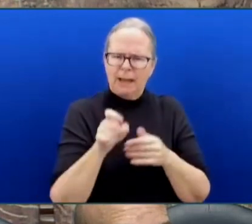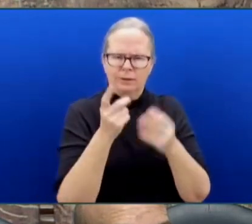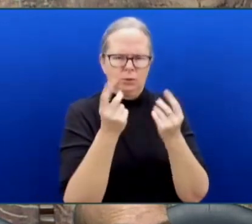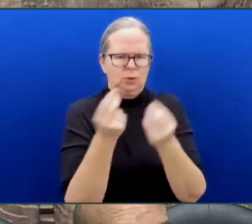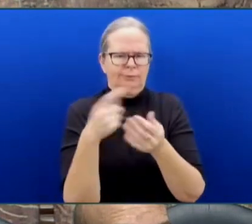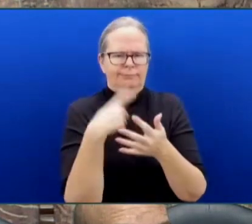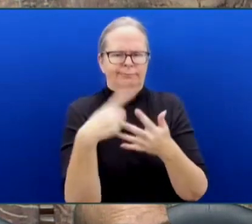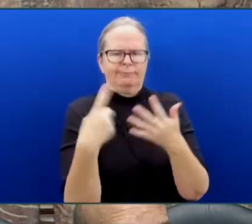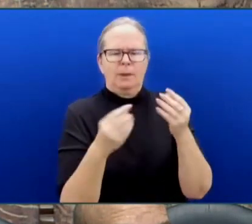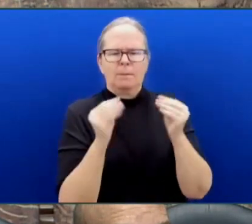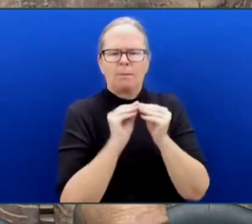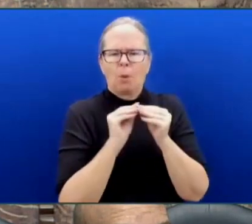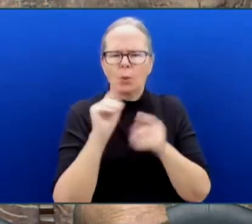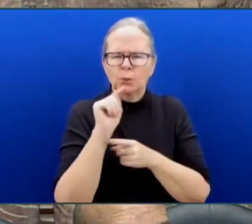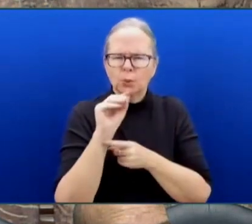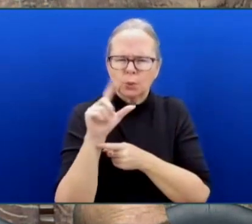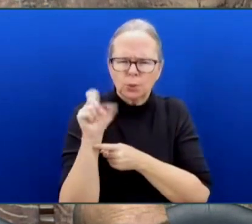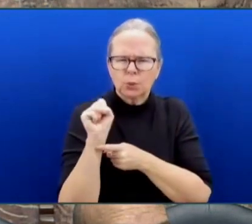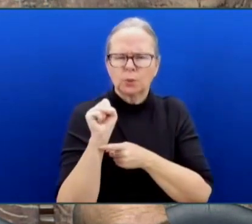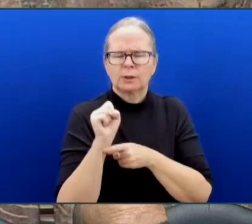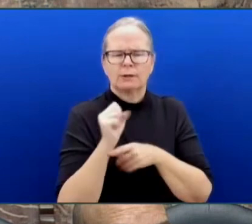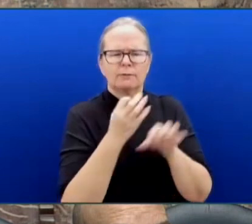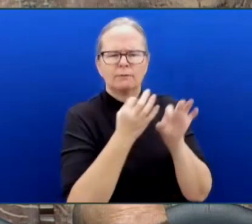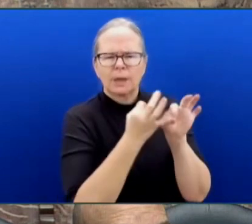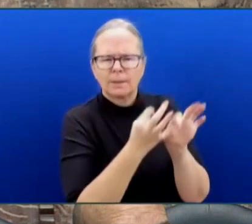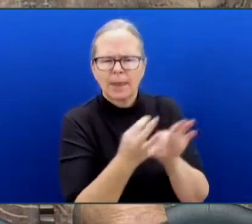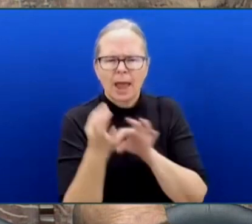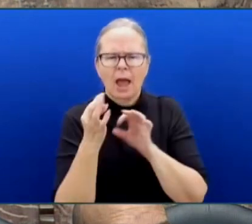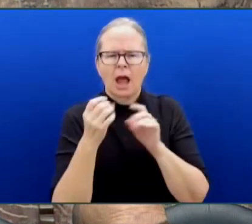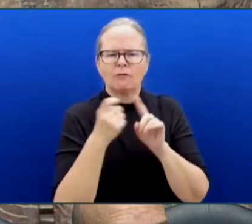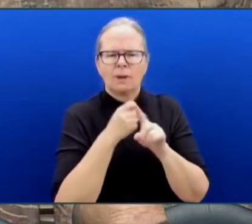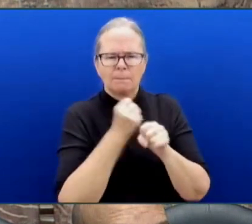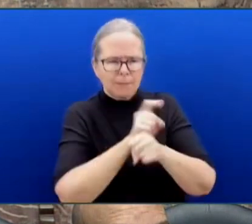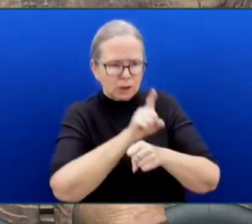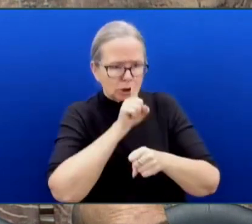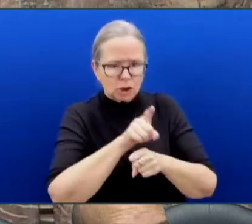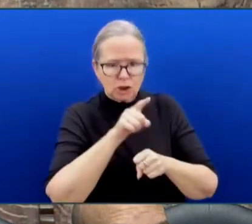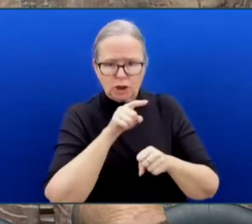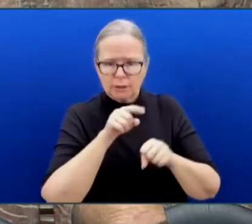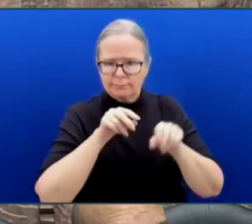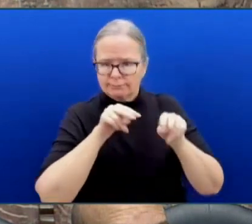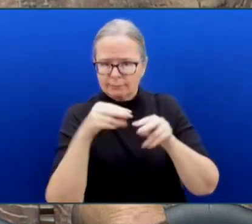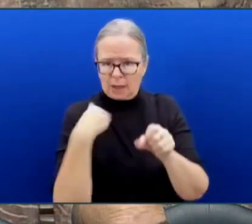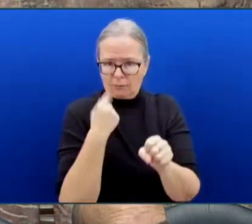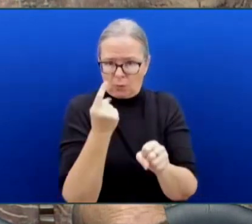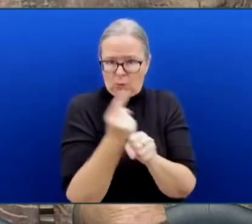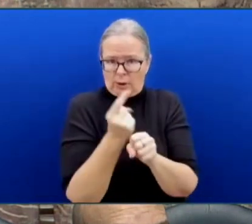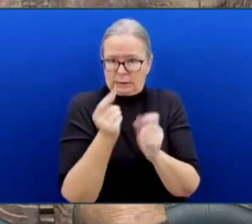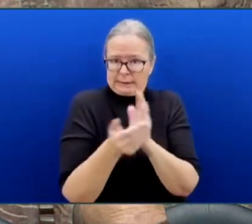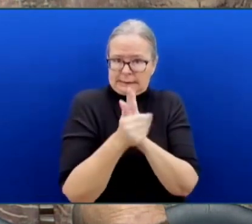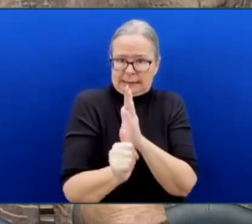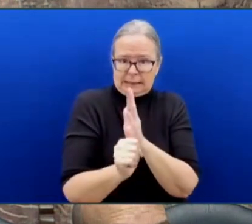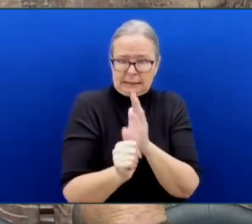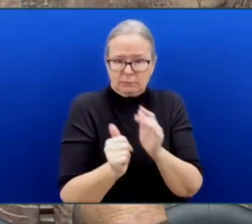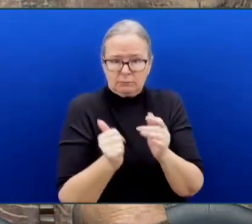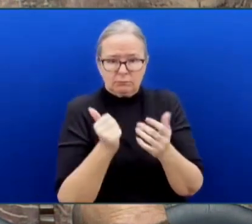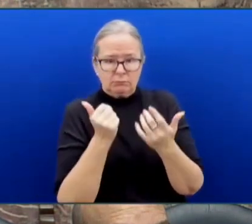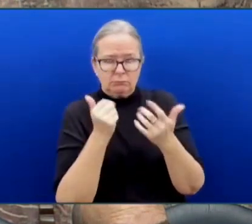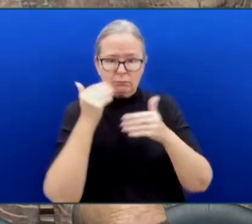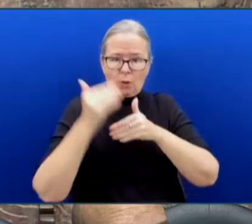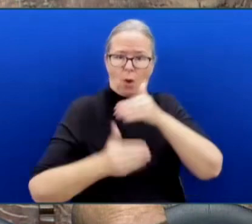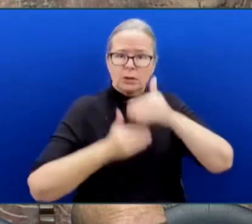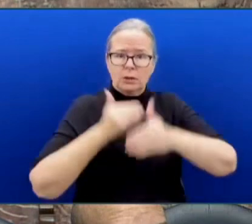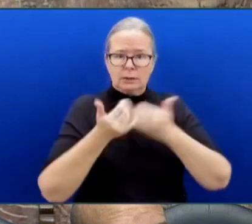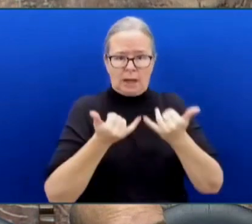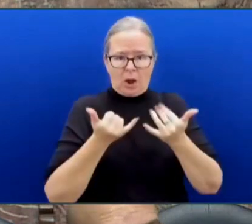to make sure that they have the skills necessary to do the work. And that's what this process is about, and I think it's the process that we're engaging in right now is about.